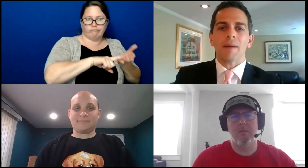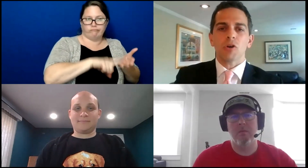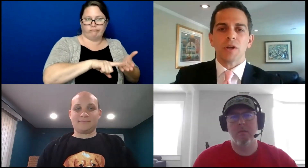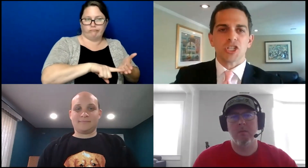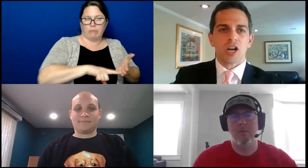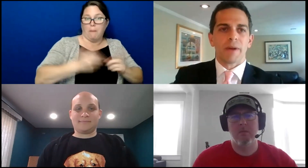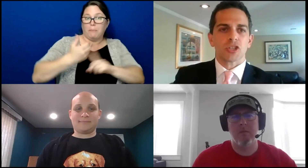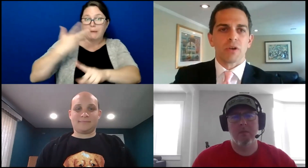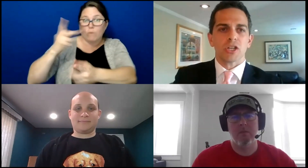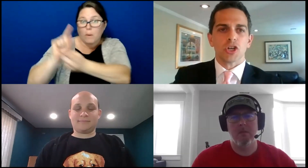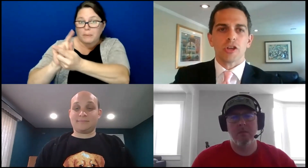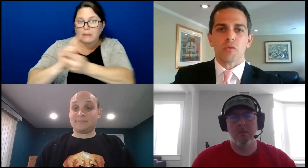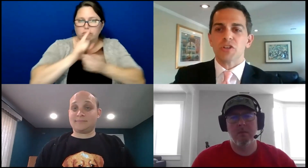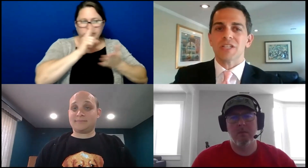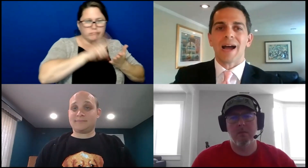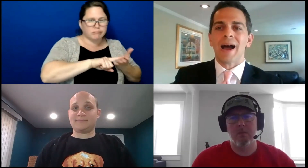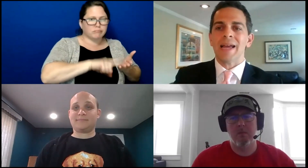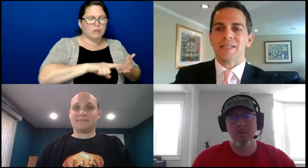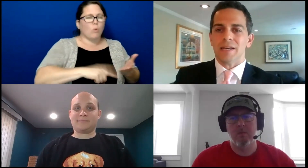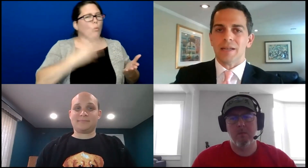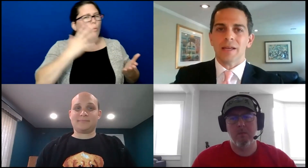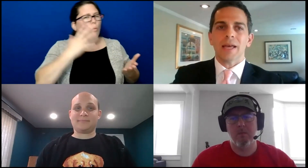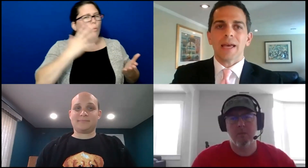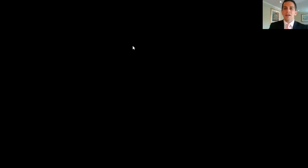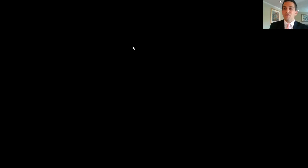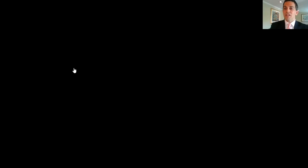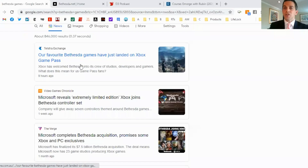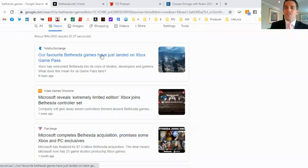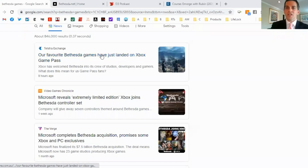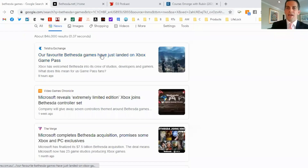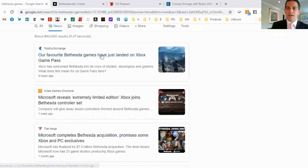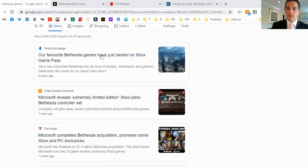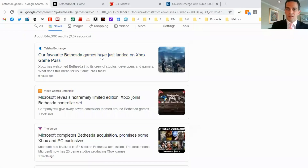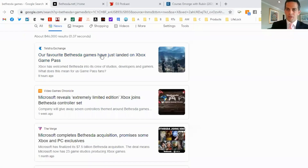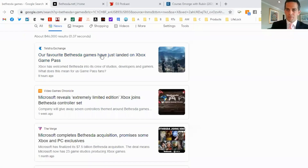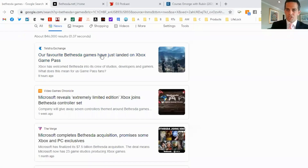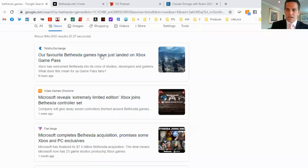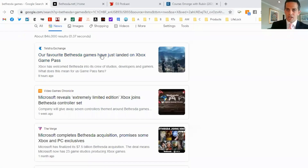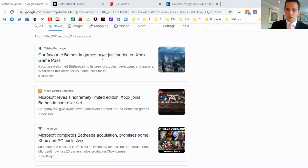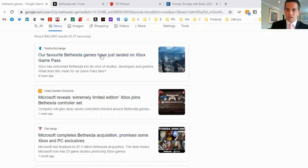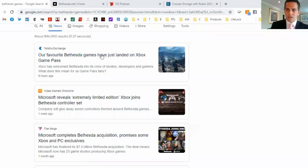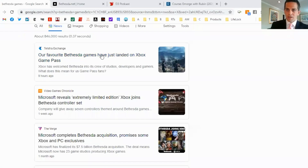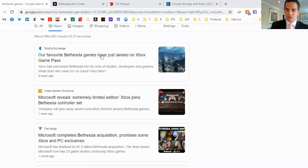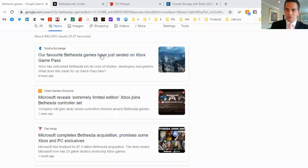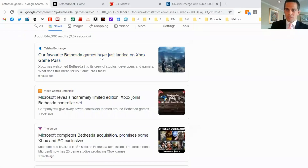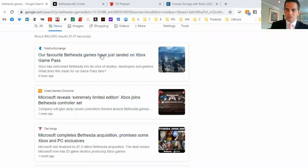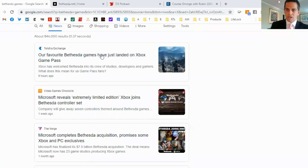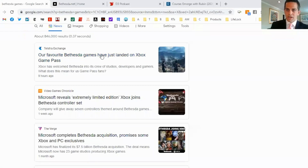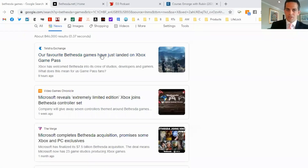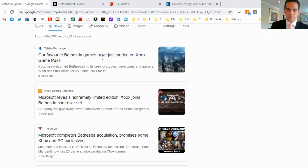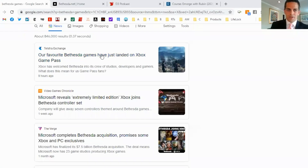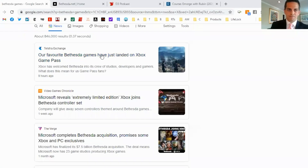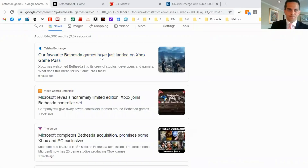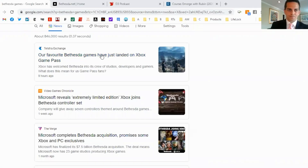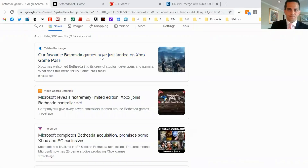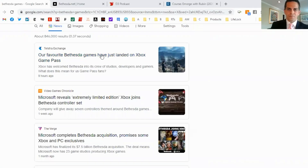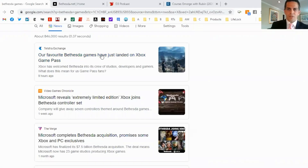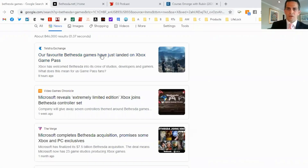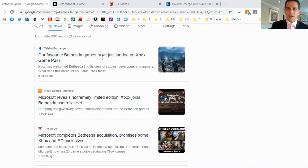question, I'm going to share my screen and show you the research that I did in advance of today. Get my chat going again. It always goes and hides